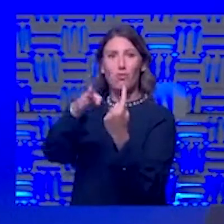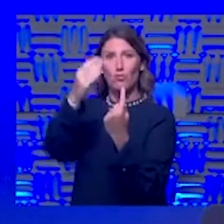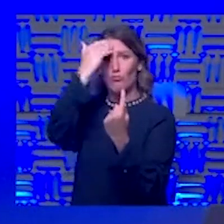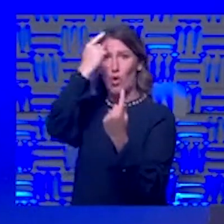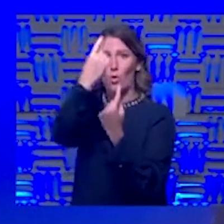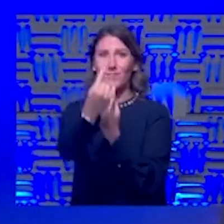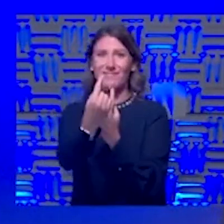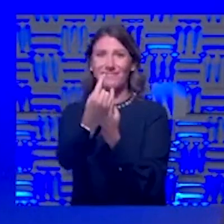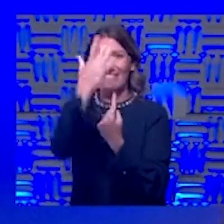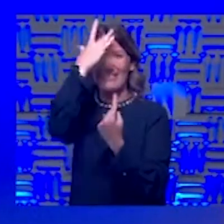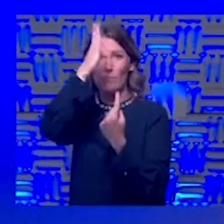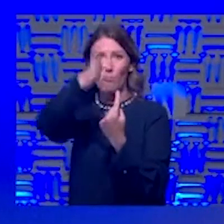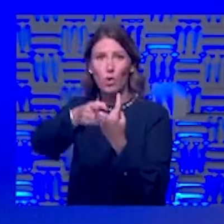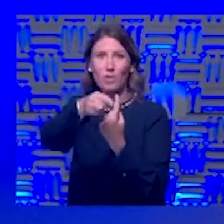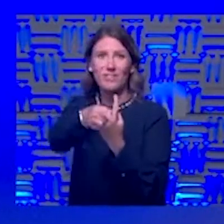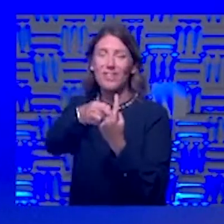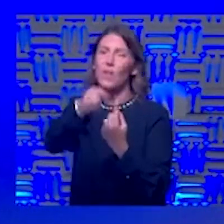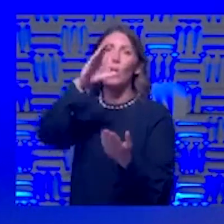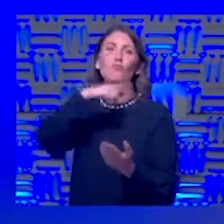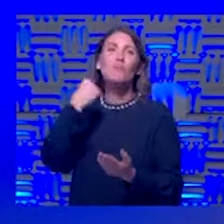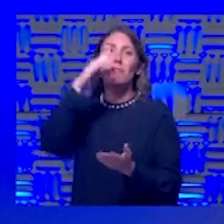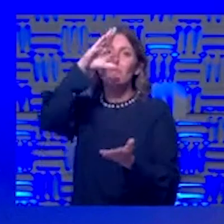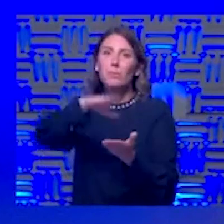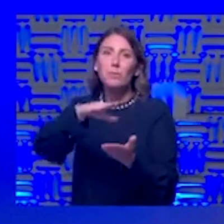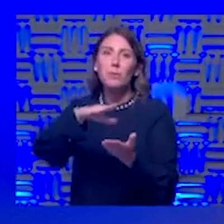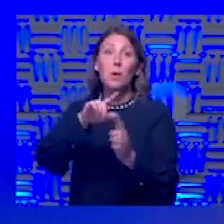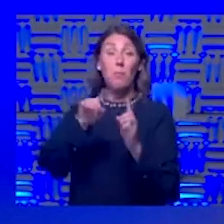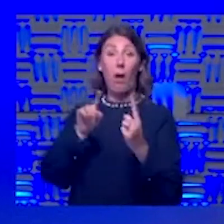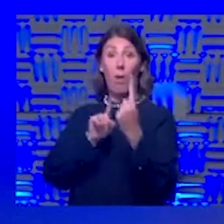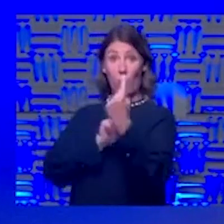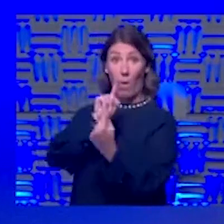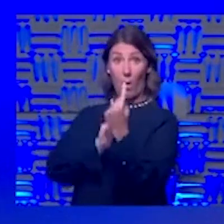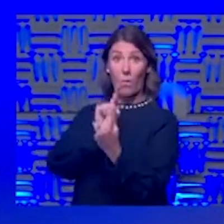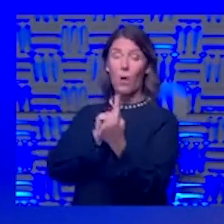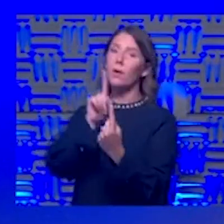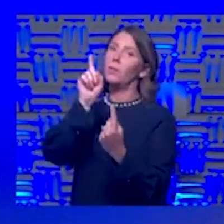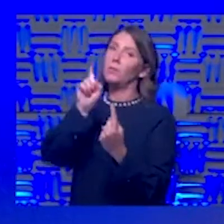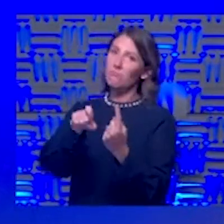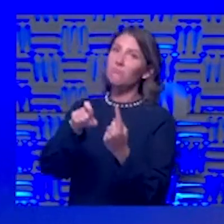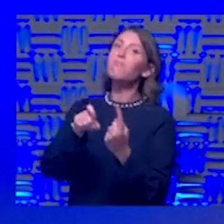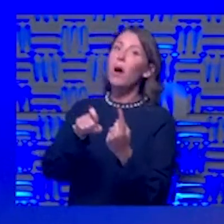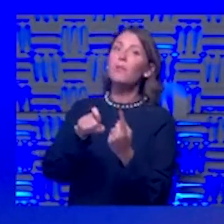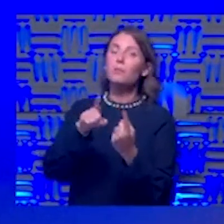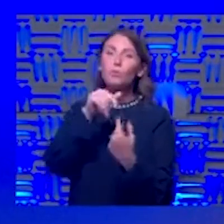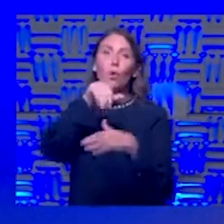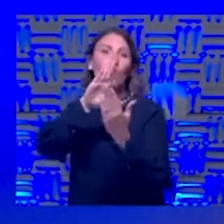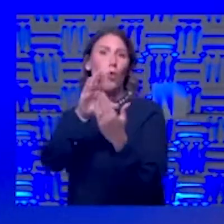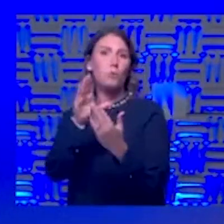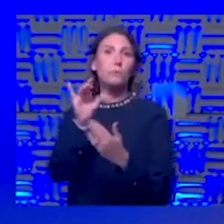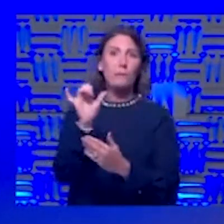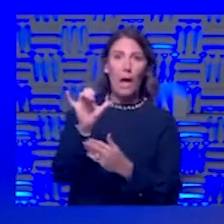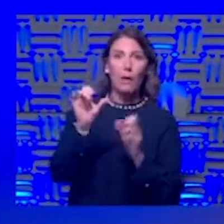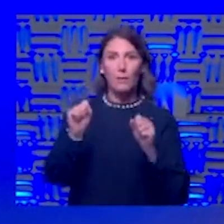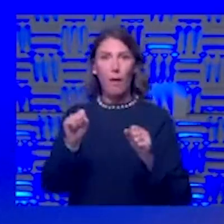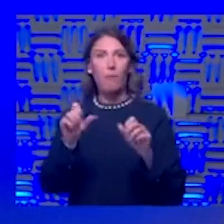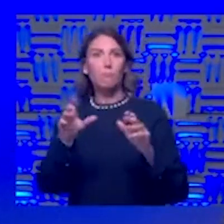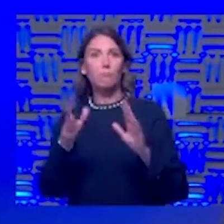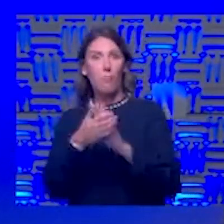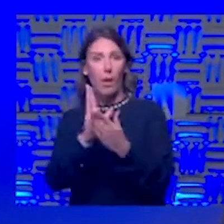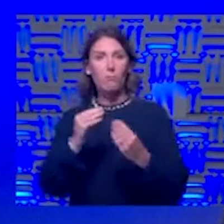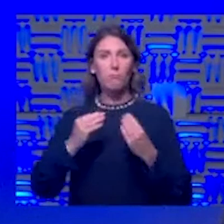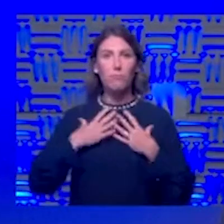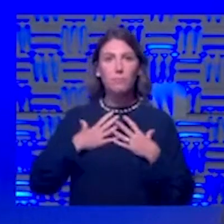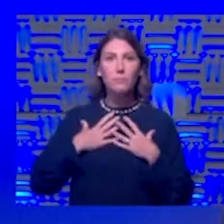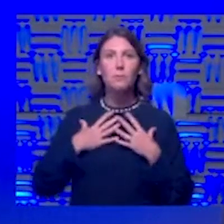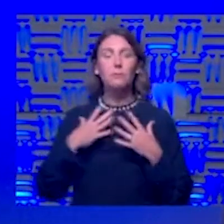down. So I think really you're just going to stay in. You're going to continue those public health pillars that we've been talking about,